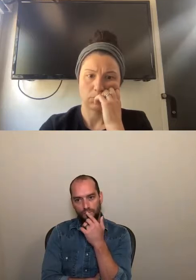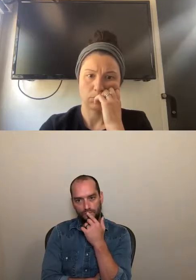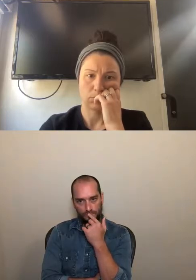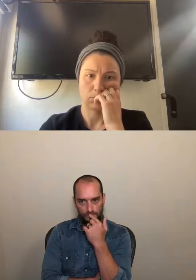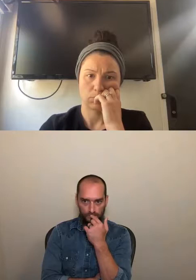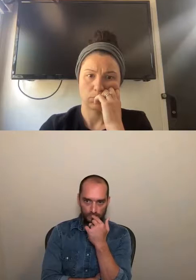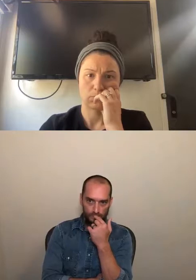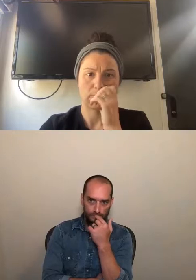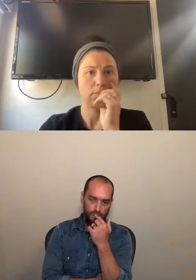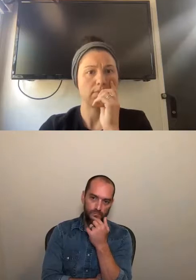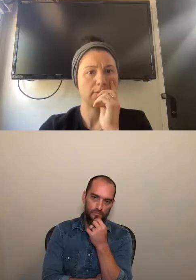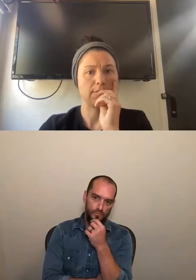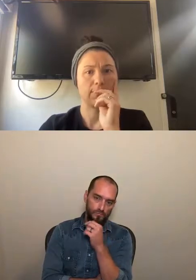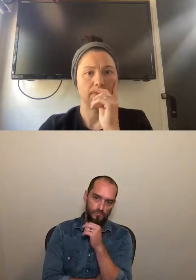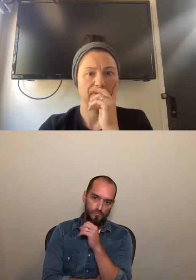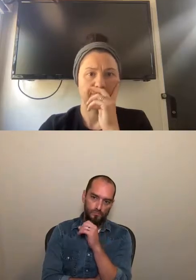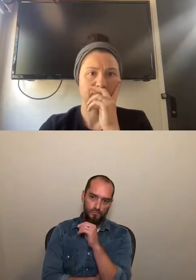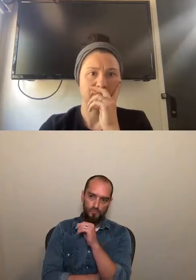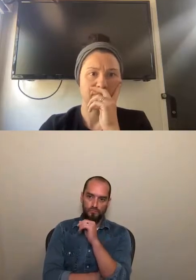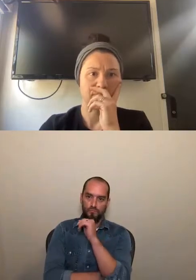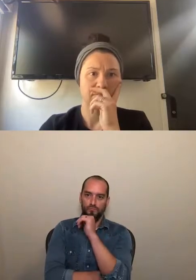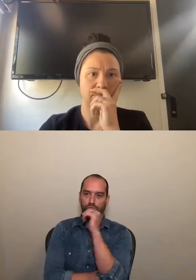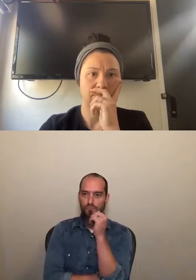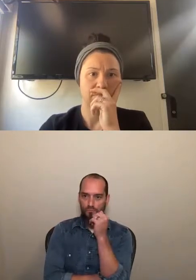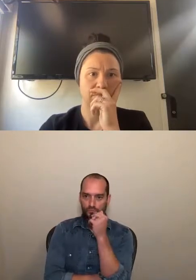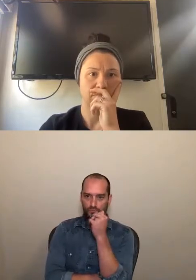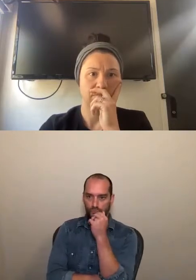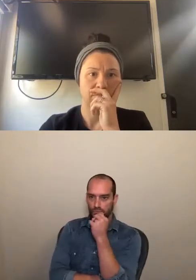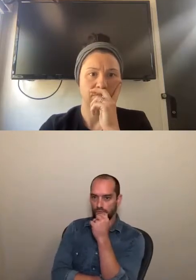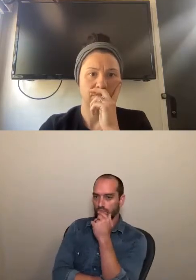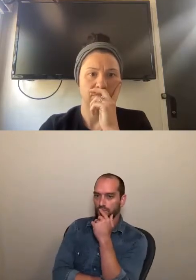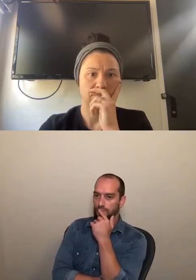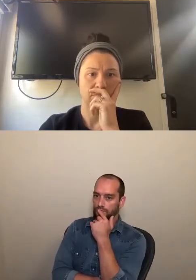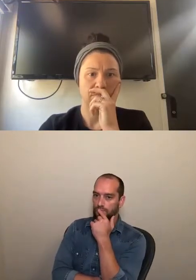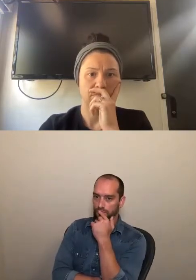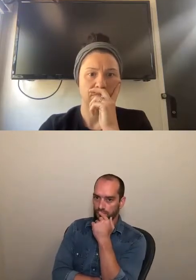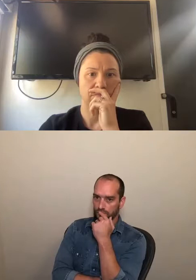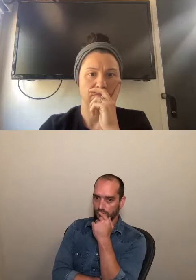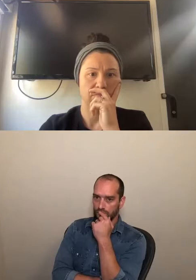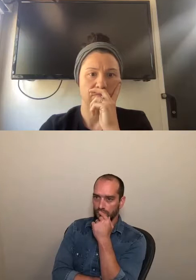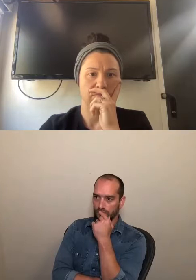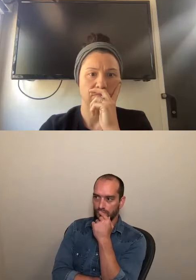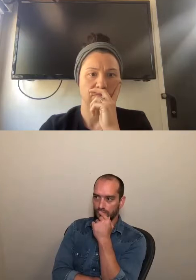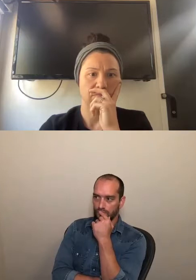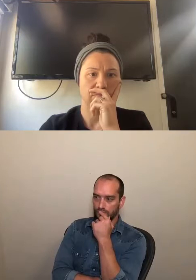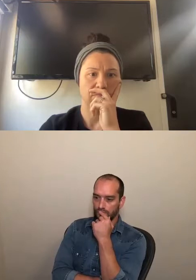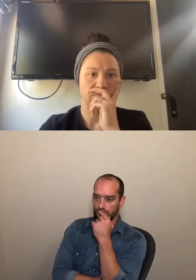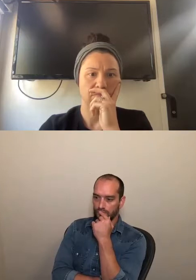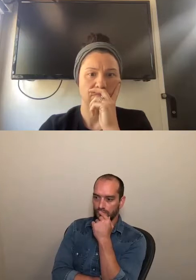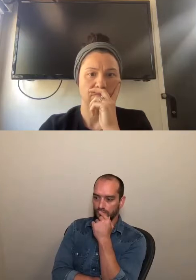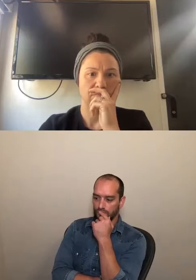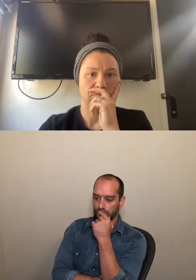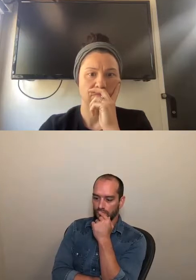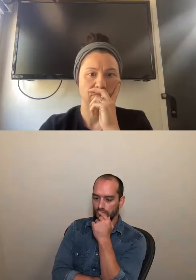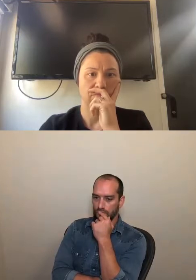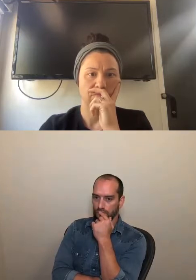when the Center for Disease Control ran into problems of sick teachers in sick buildings, they were unable